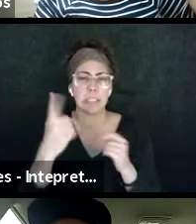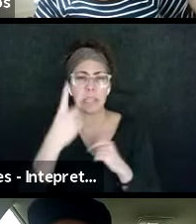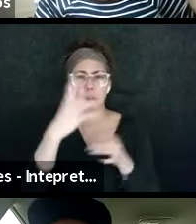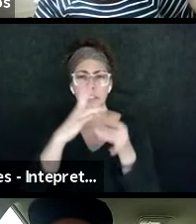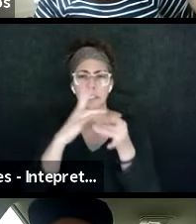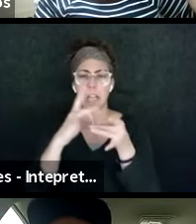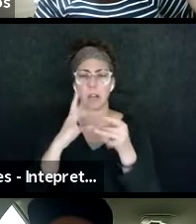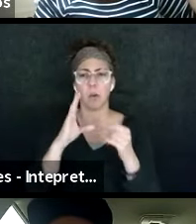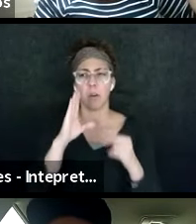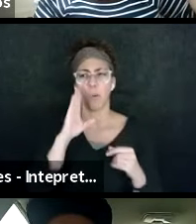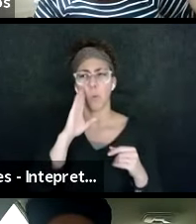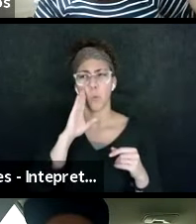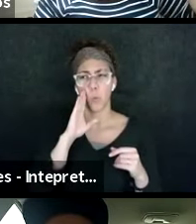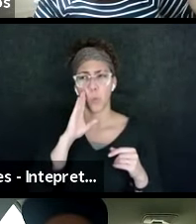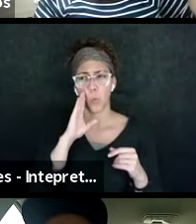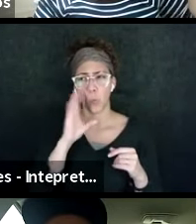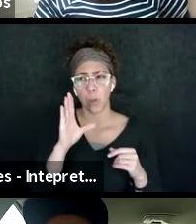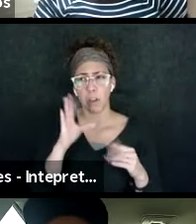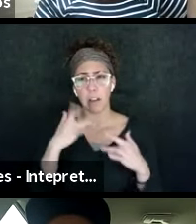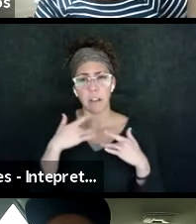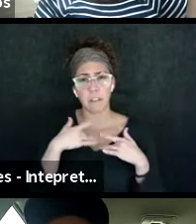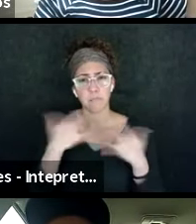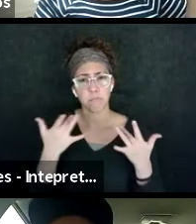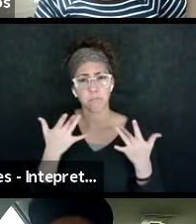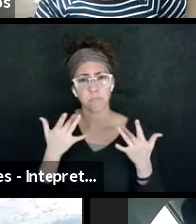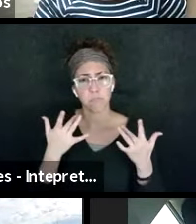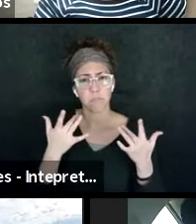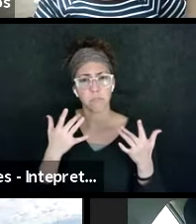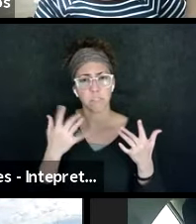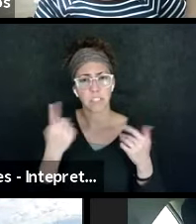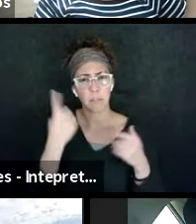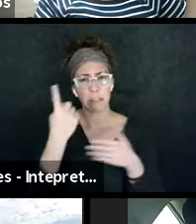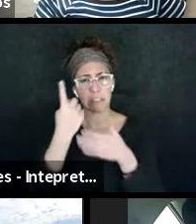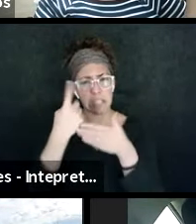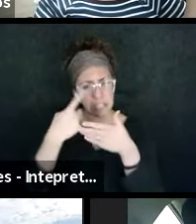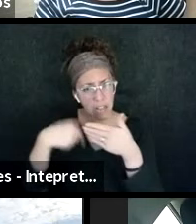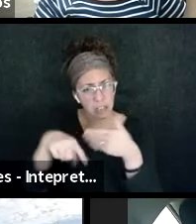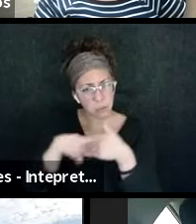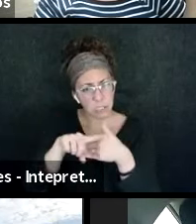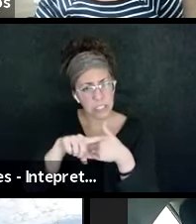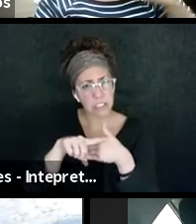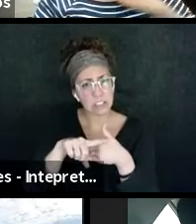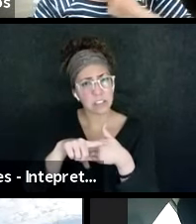be an activity next week sometime